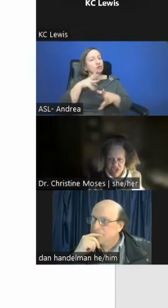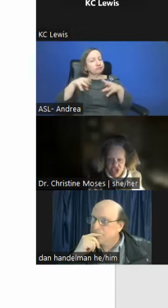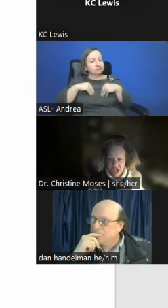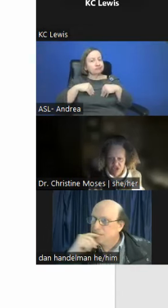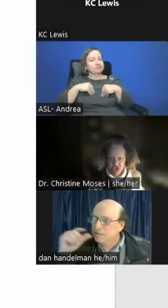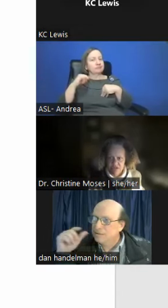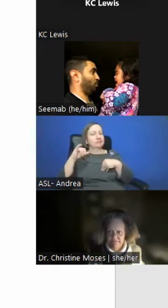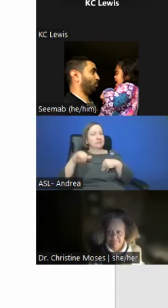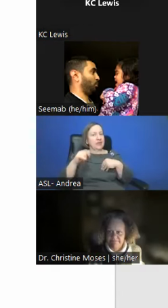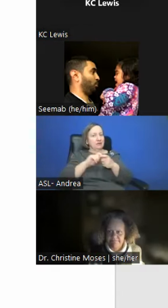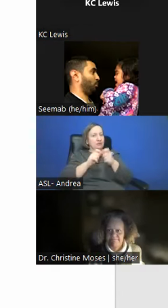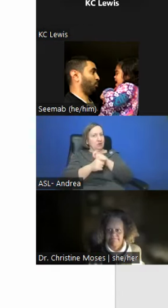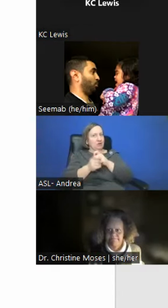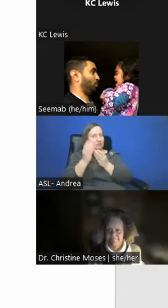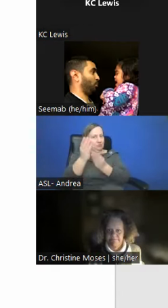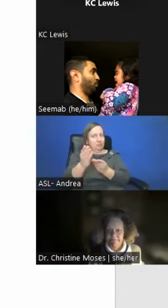proposed change.